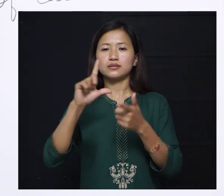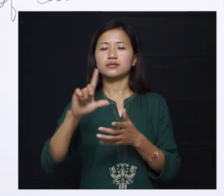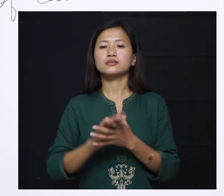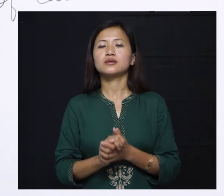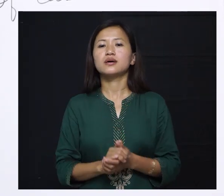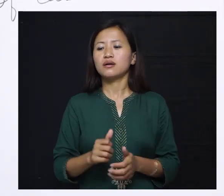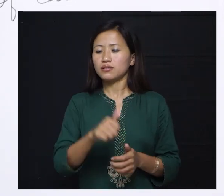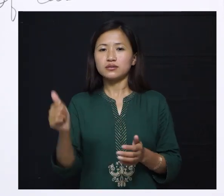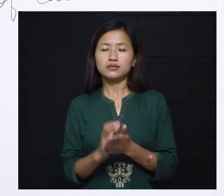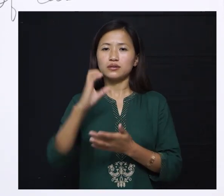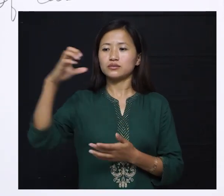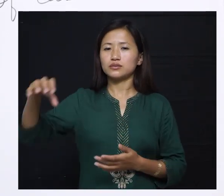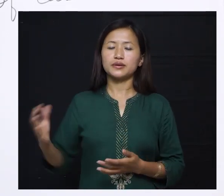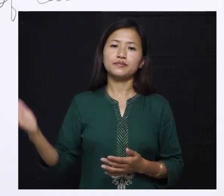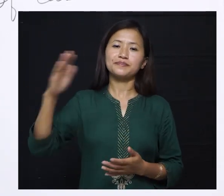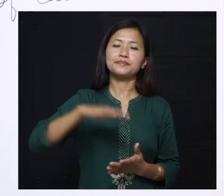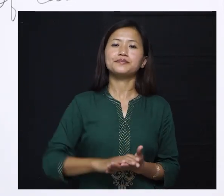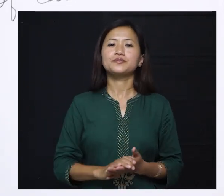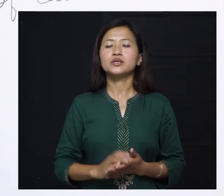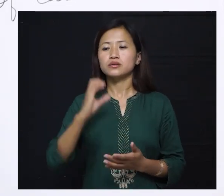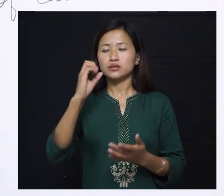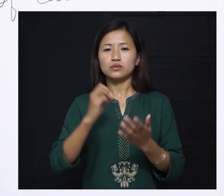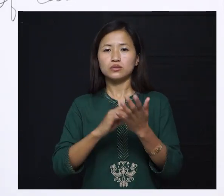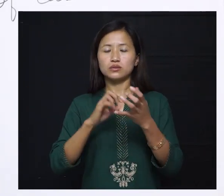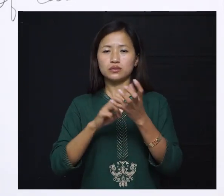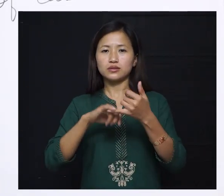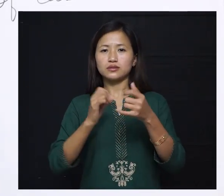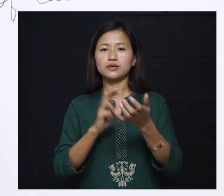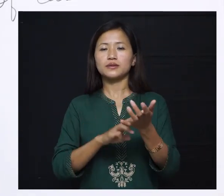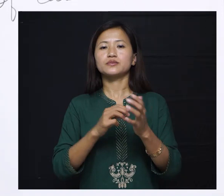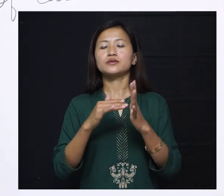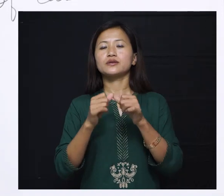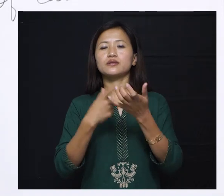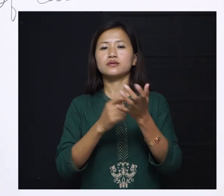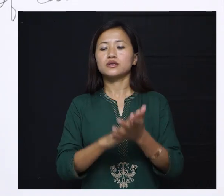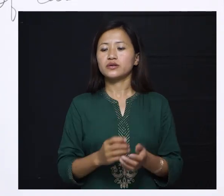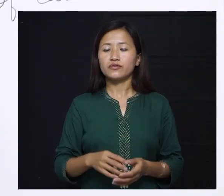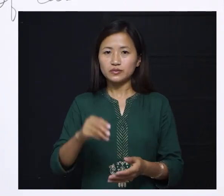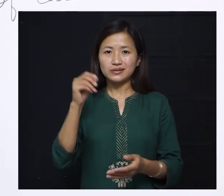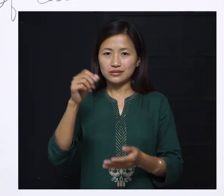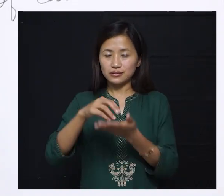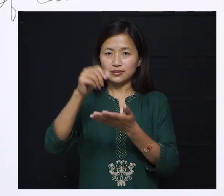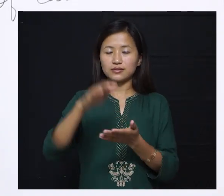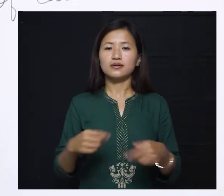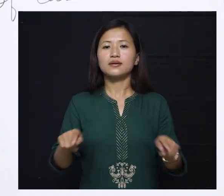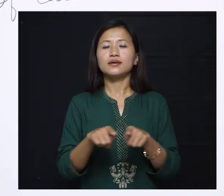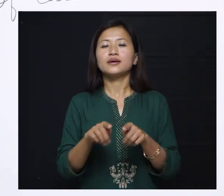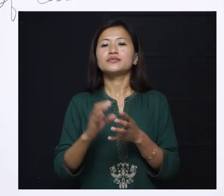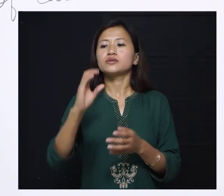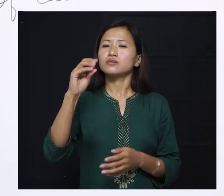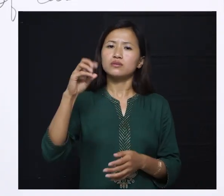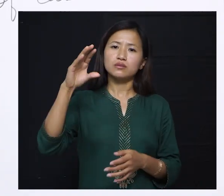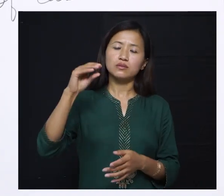other countries came to this Kasim Bazar to get silk and cotton from Bengal. So that made